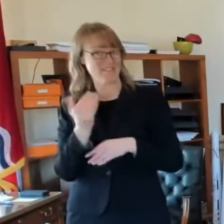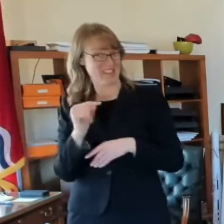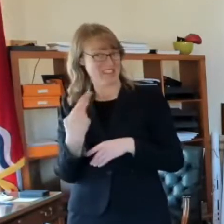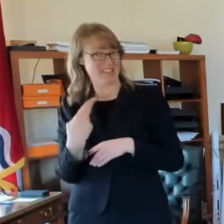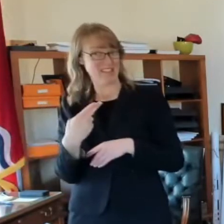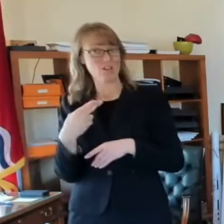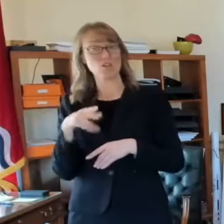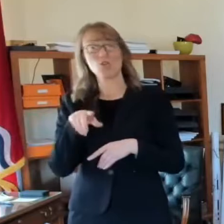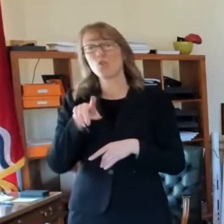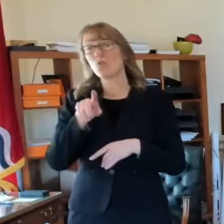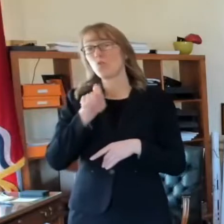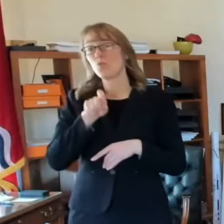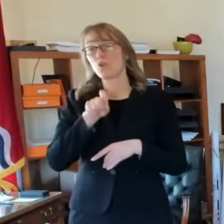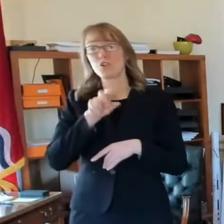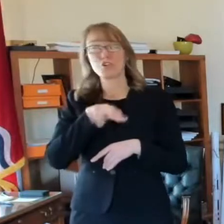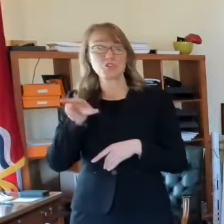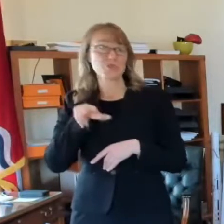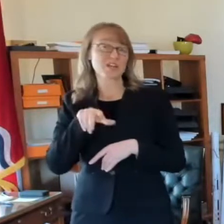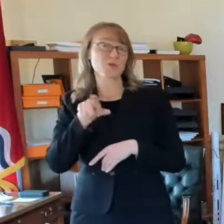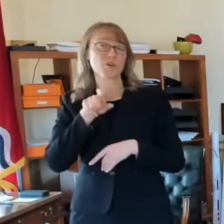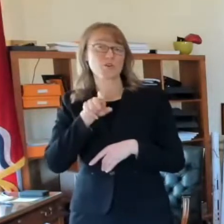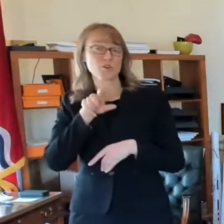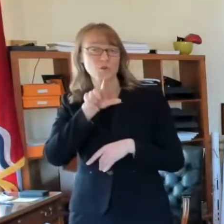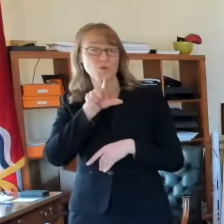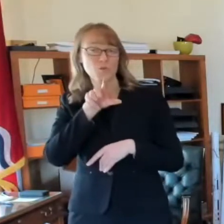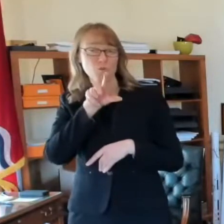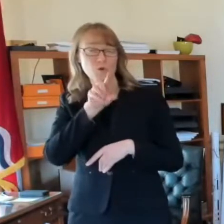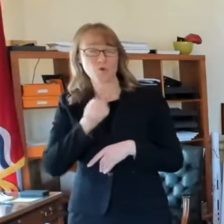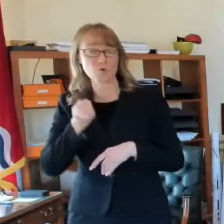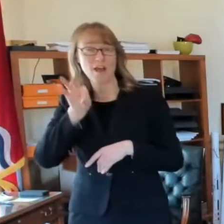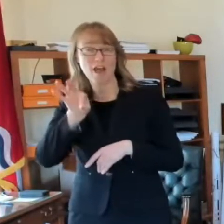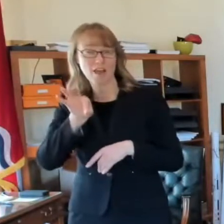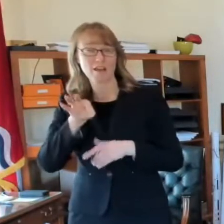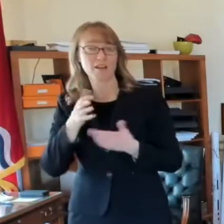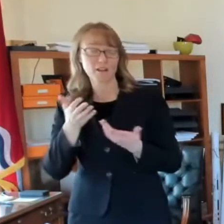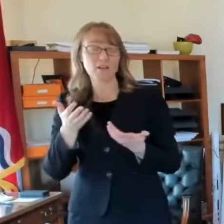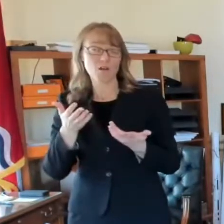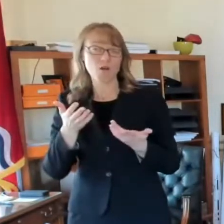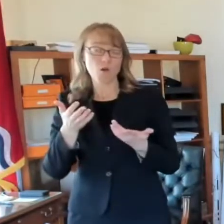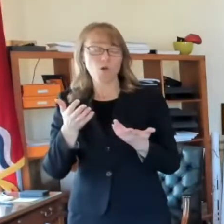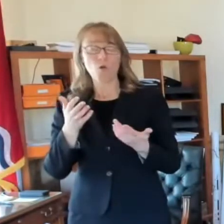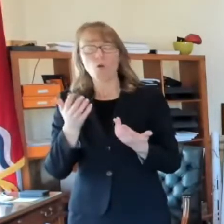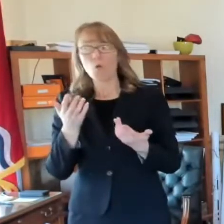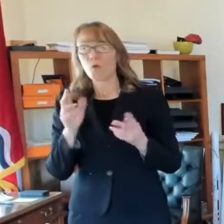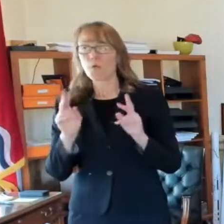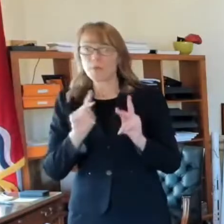133, 116, 109. So people, of course, are coming back out of the hospitals.